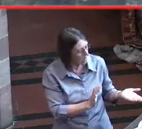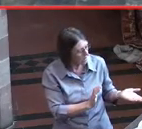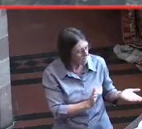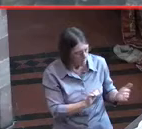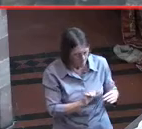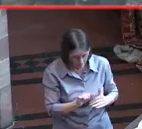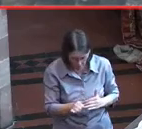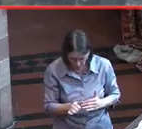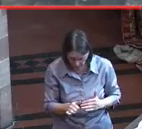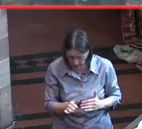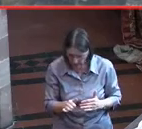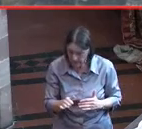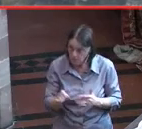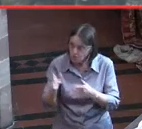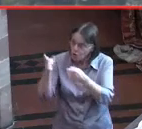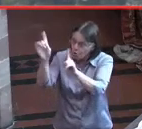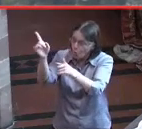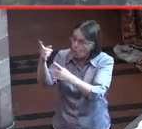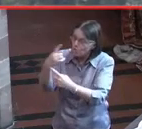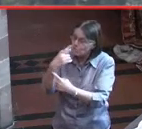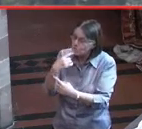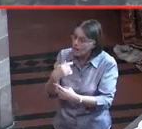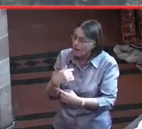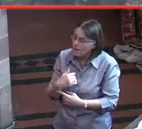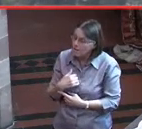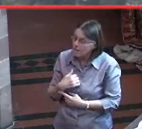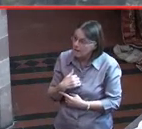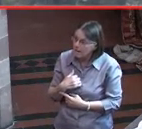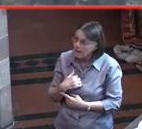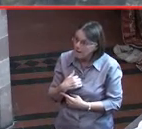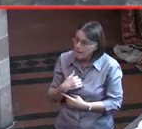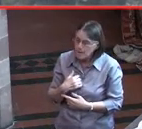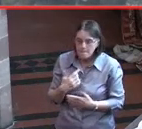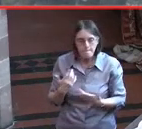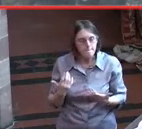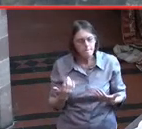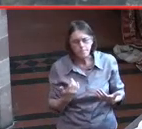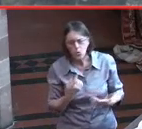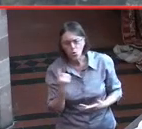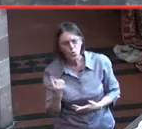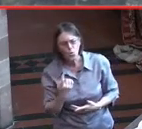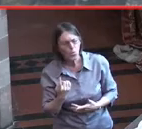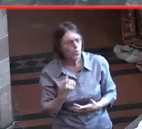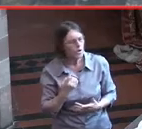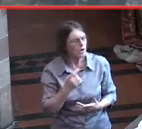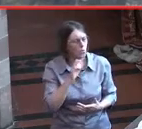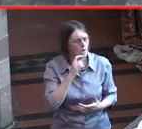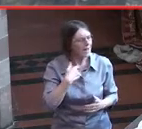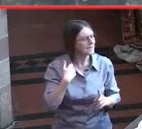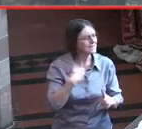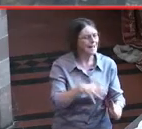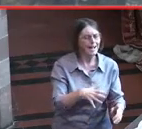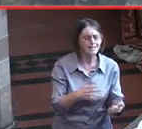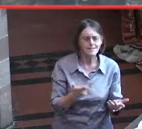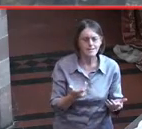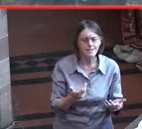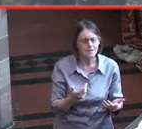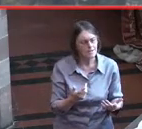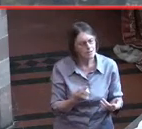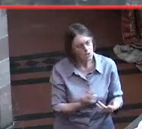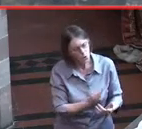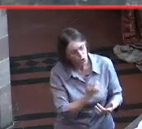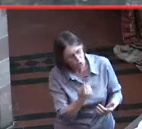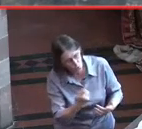Then I heard the voice of the Lord saying, "Whom shall I send, and who will go for